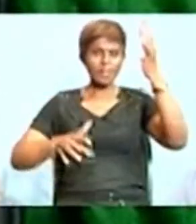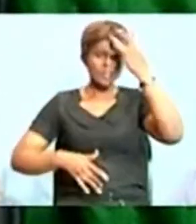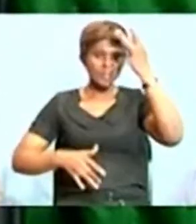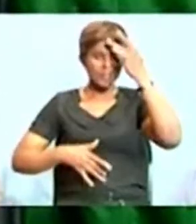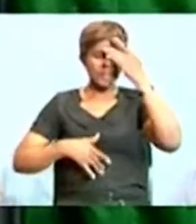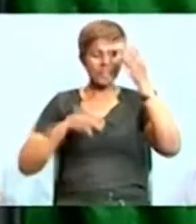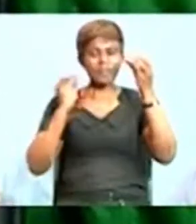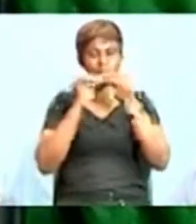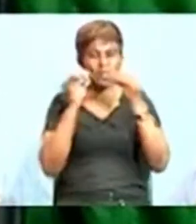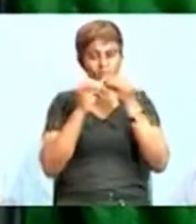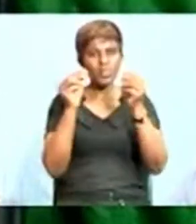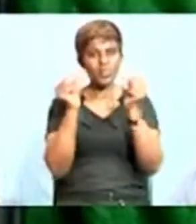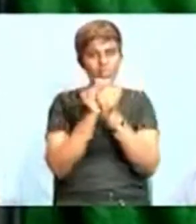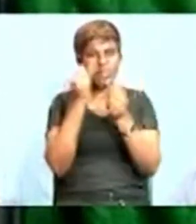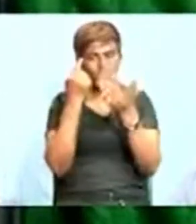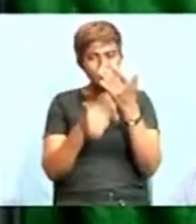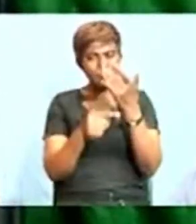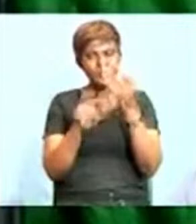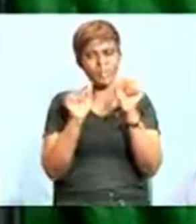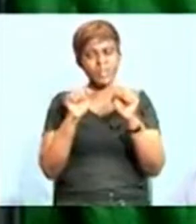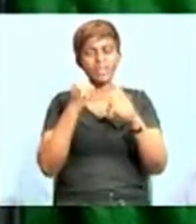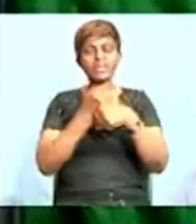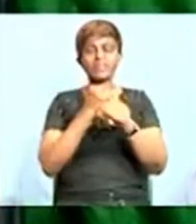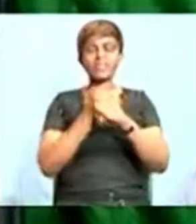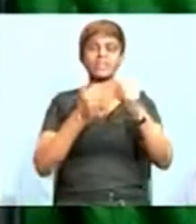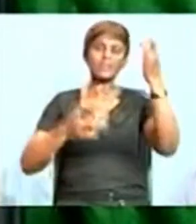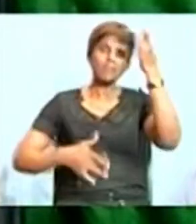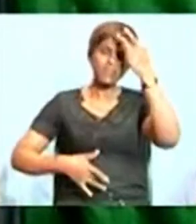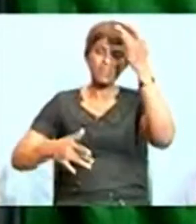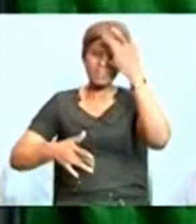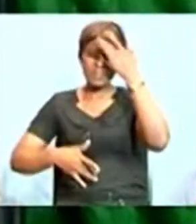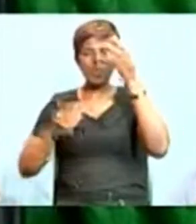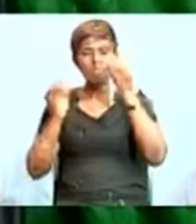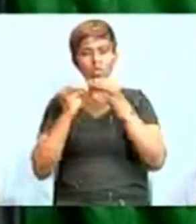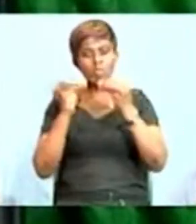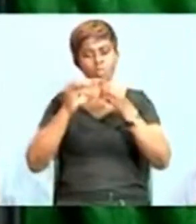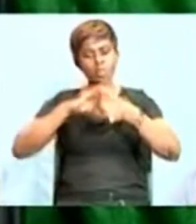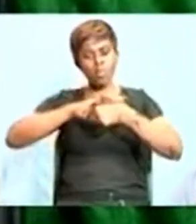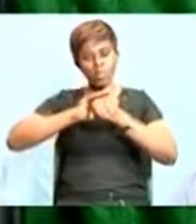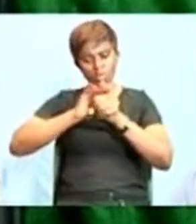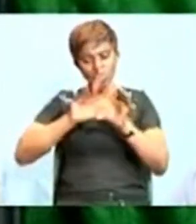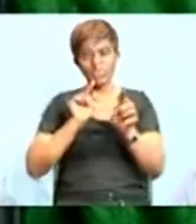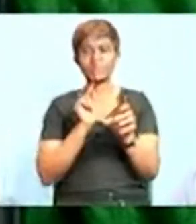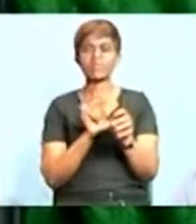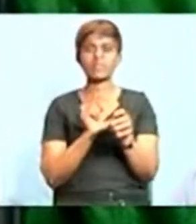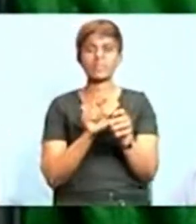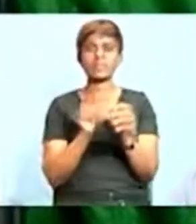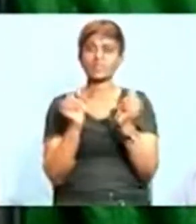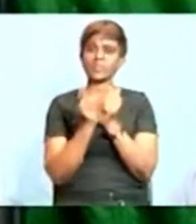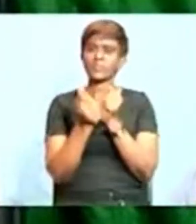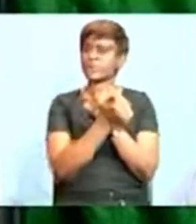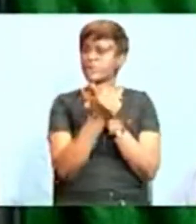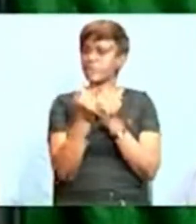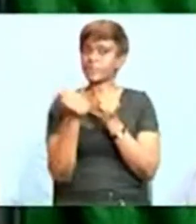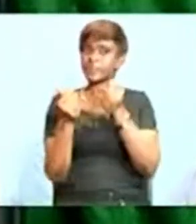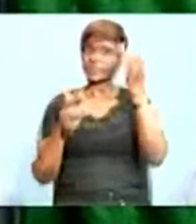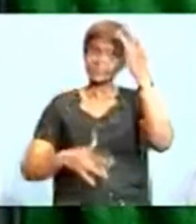prone to cause epidemics such as coronavirus, COVID-19, among